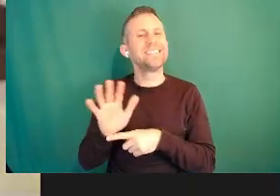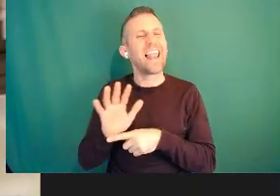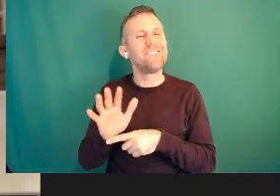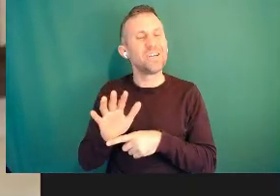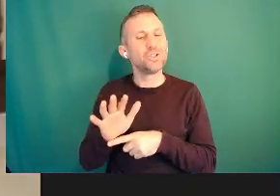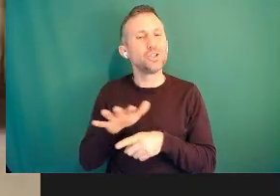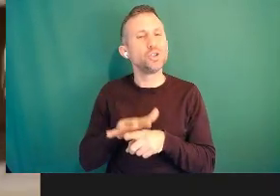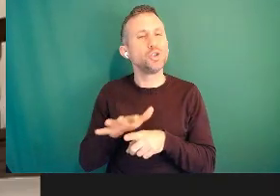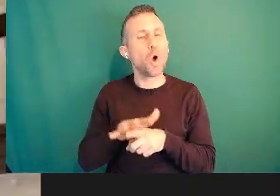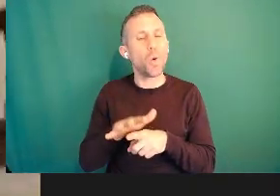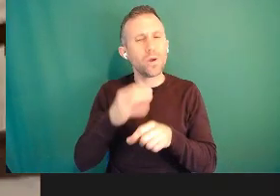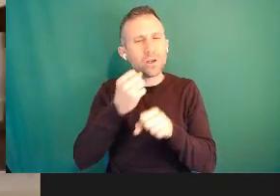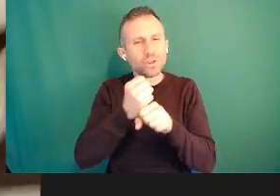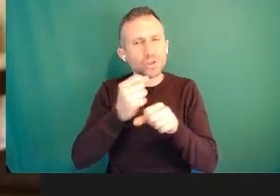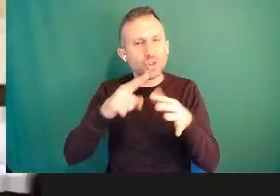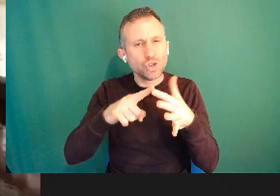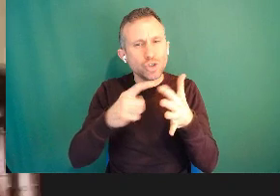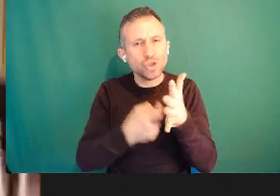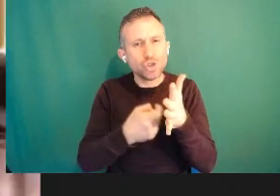according to the show.